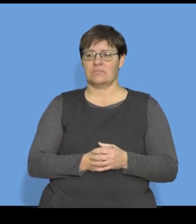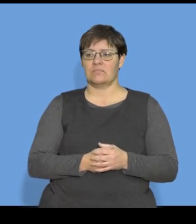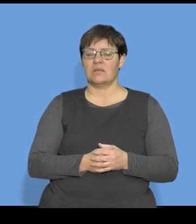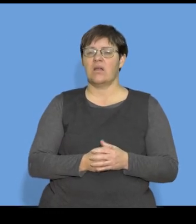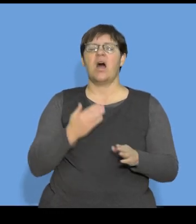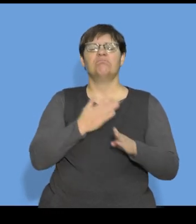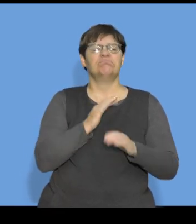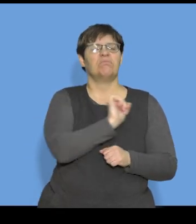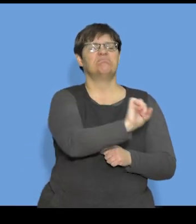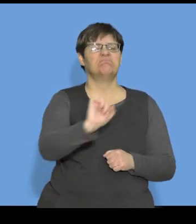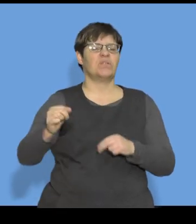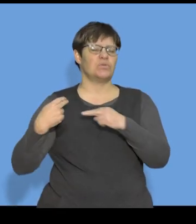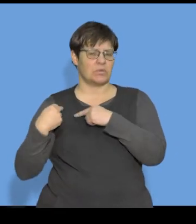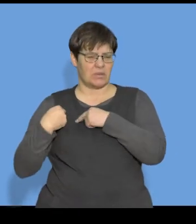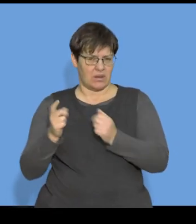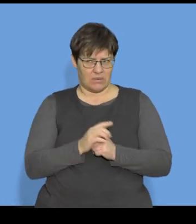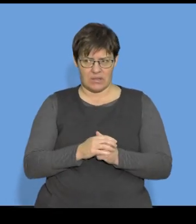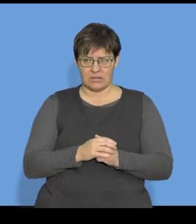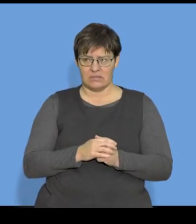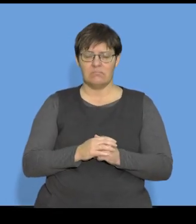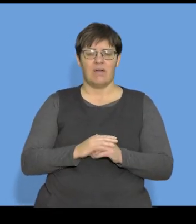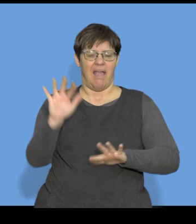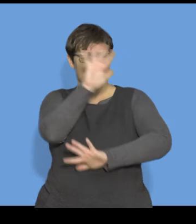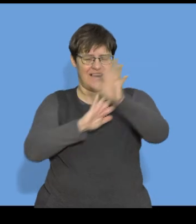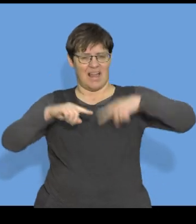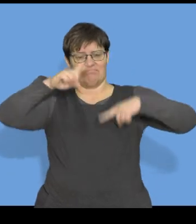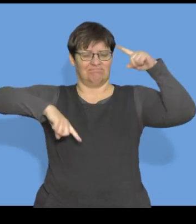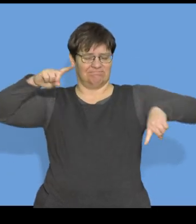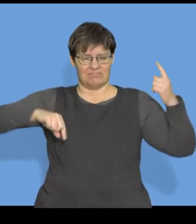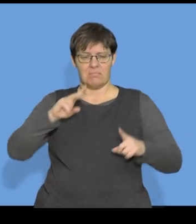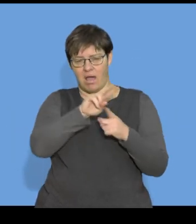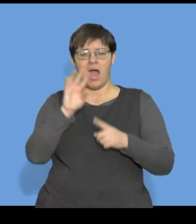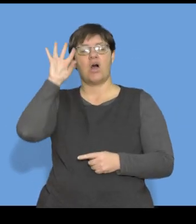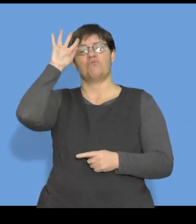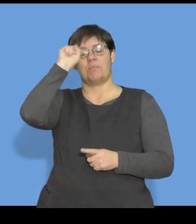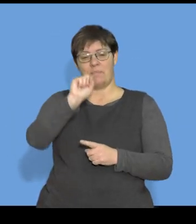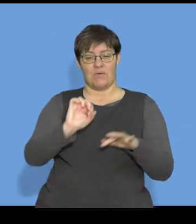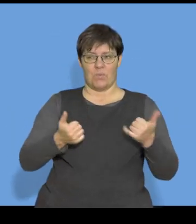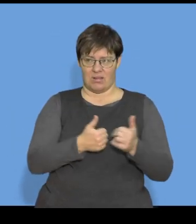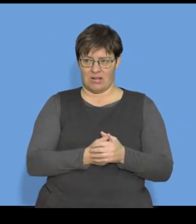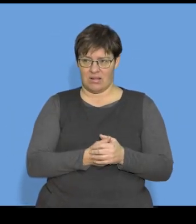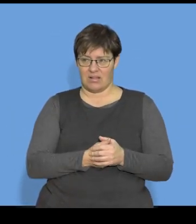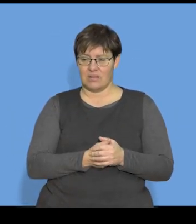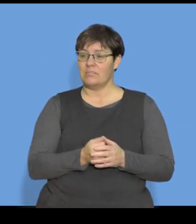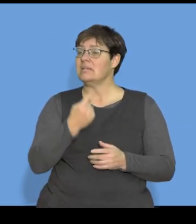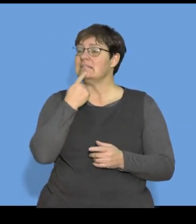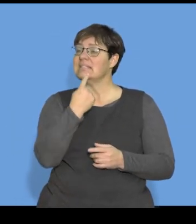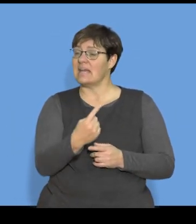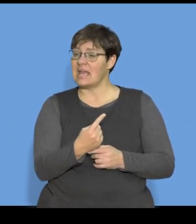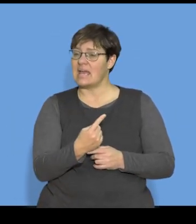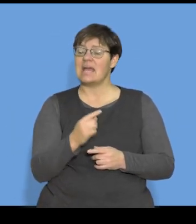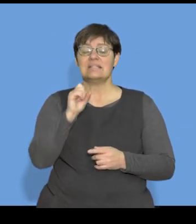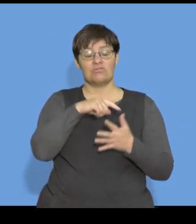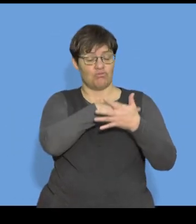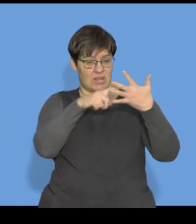Then the functions. Here, I use different colors so that you should remember the functions. I already said